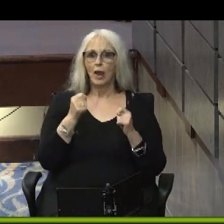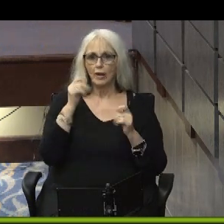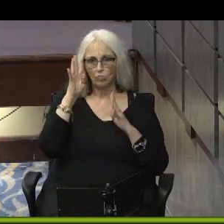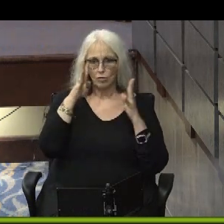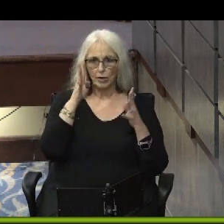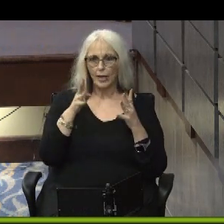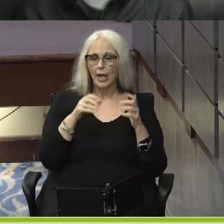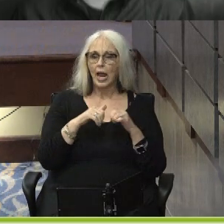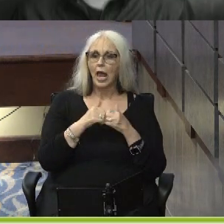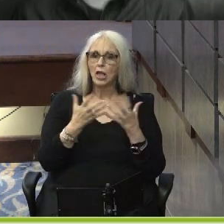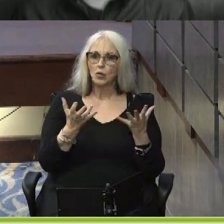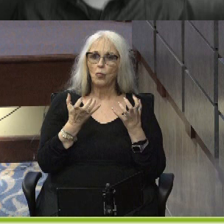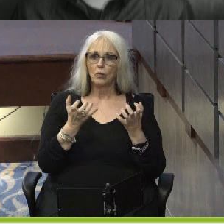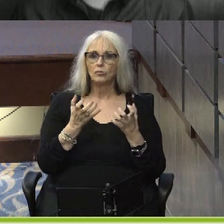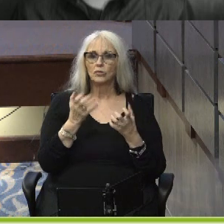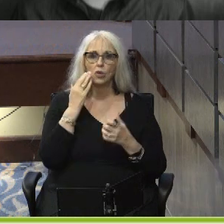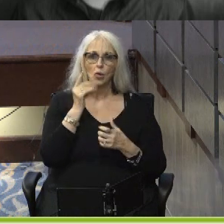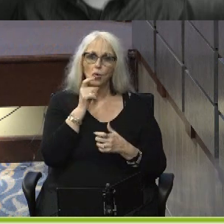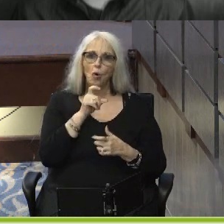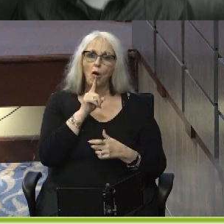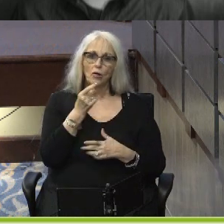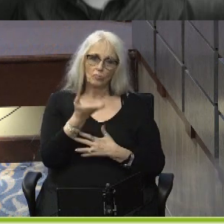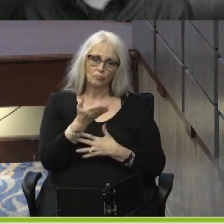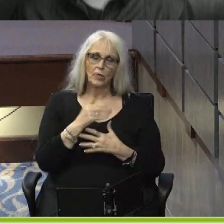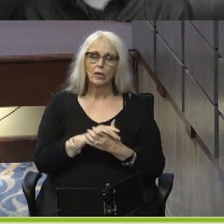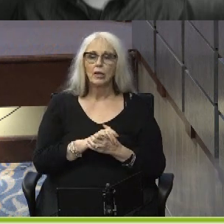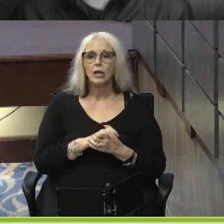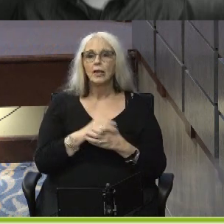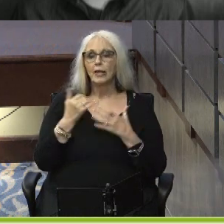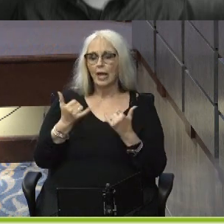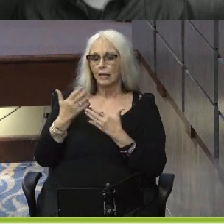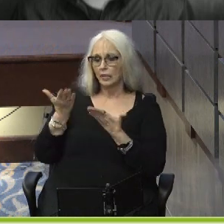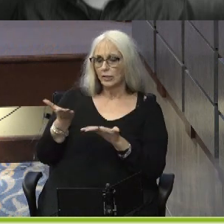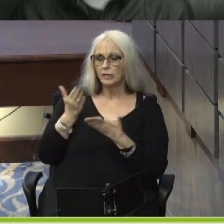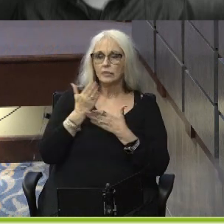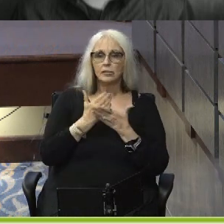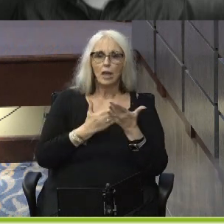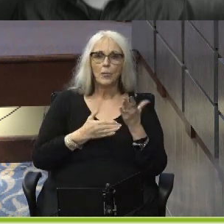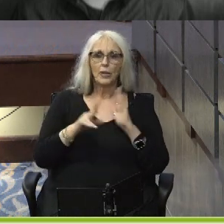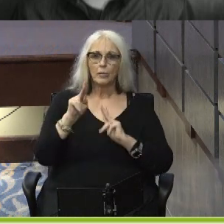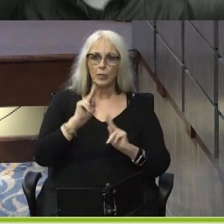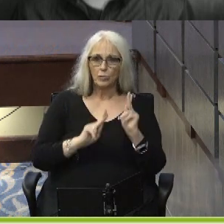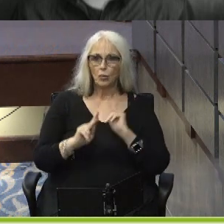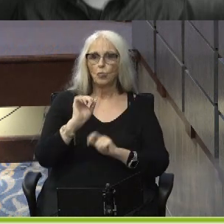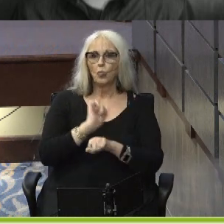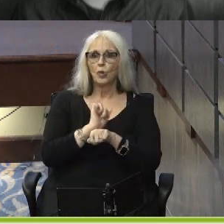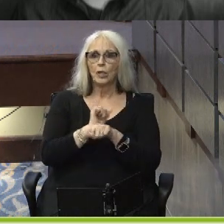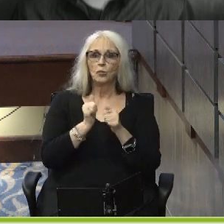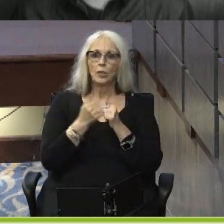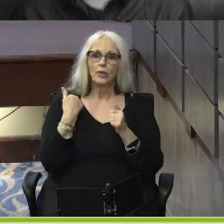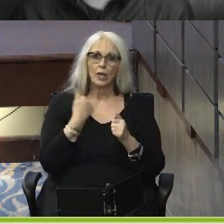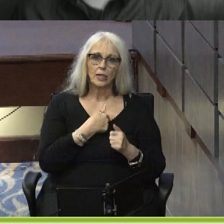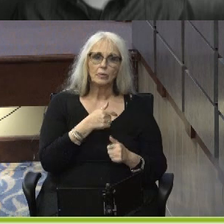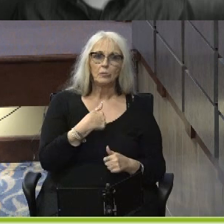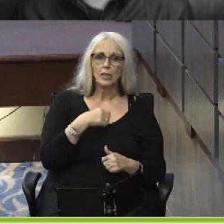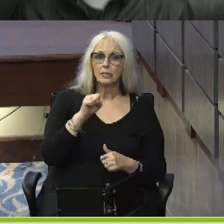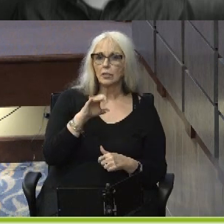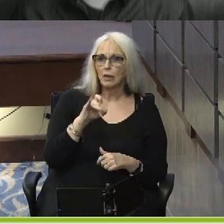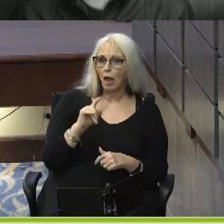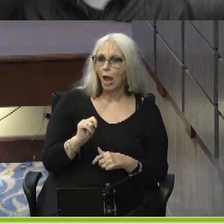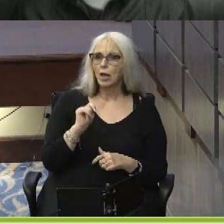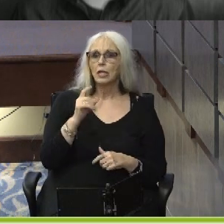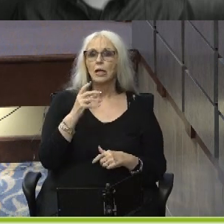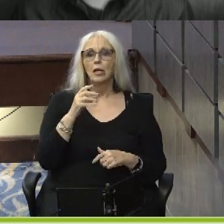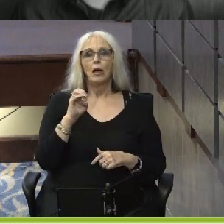you are. This is just an image of some of the people working on this. Christina, there's me, and Scott, who's our executive